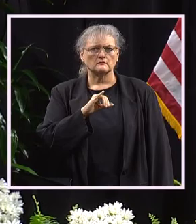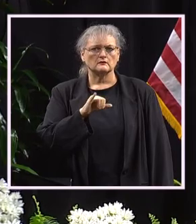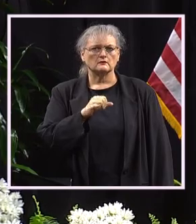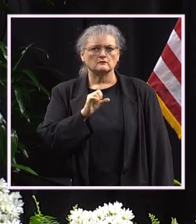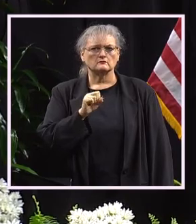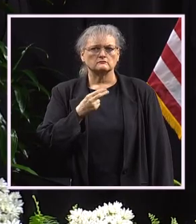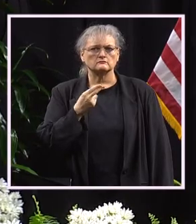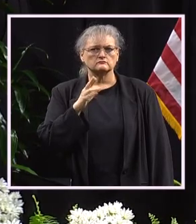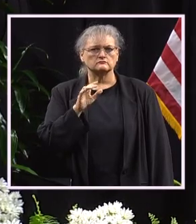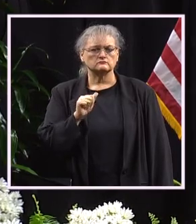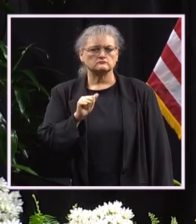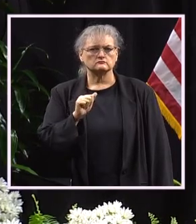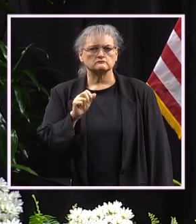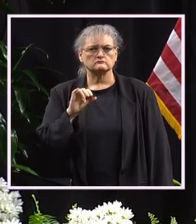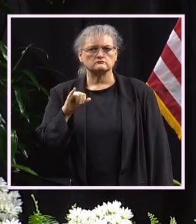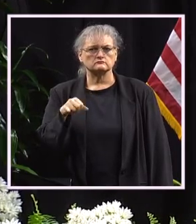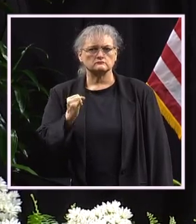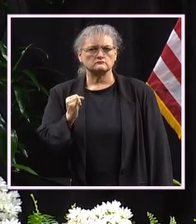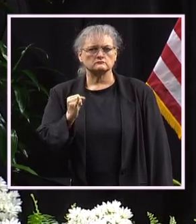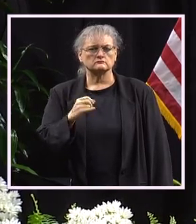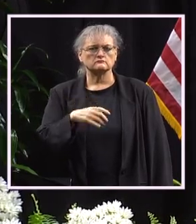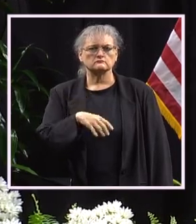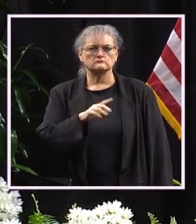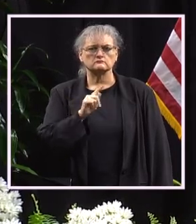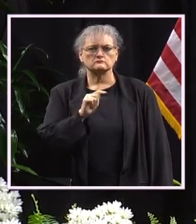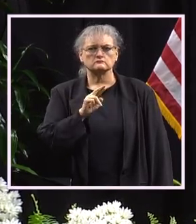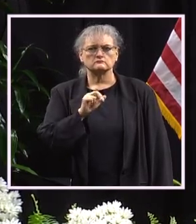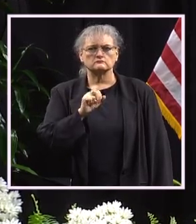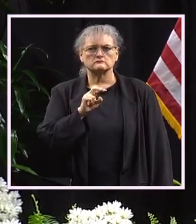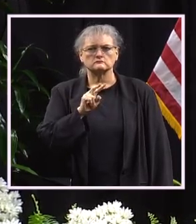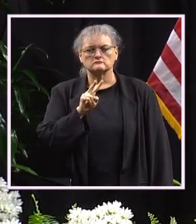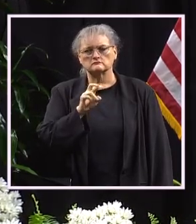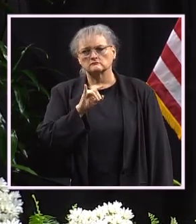Johnson. Travis R. Scholen.